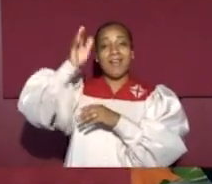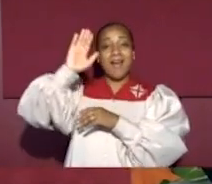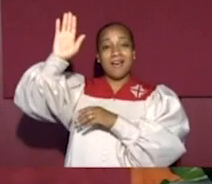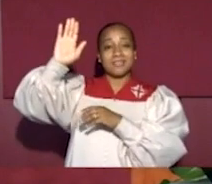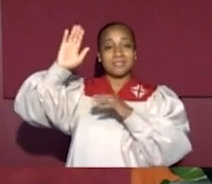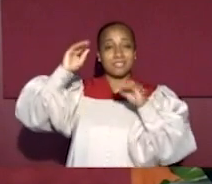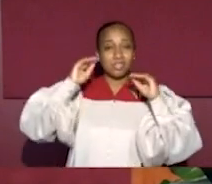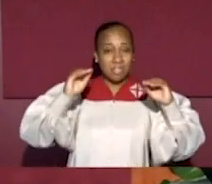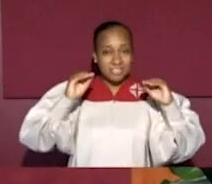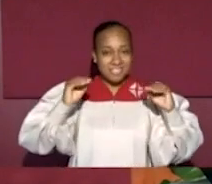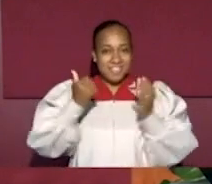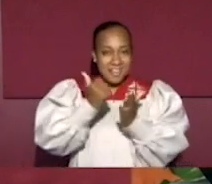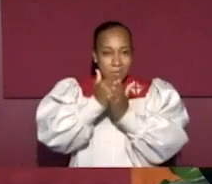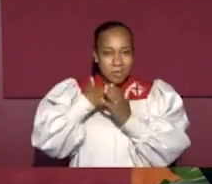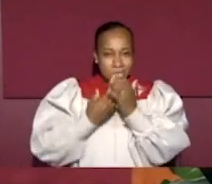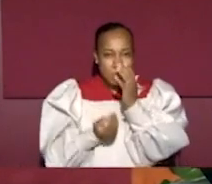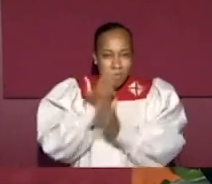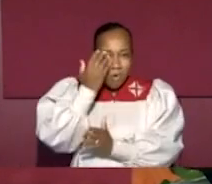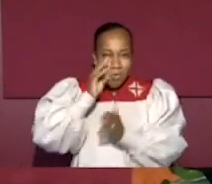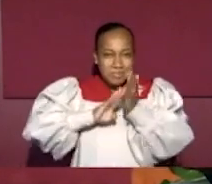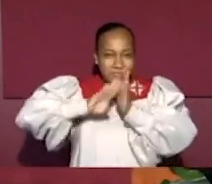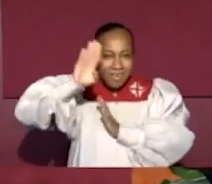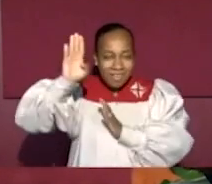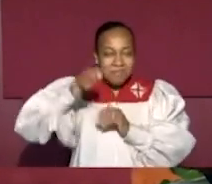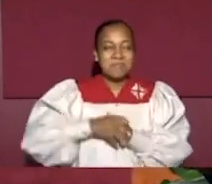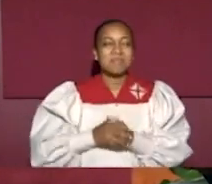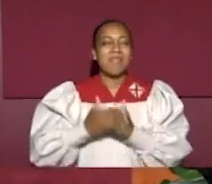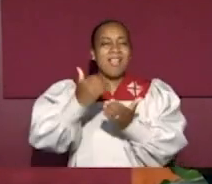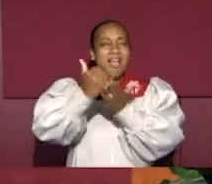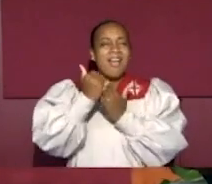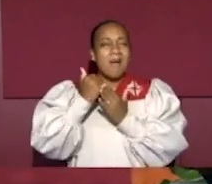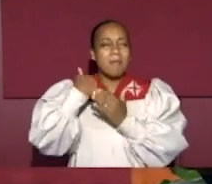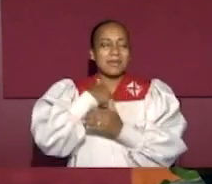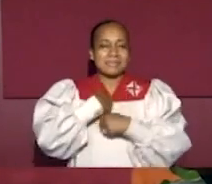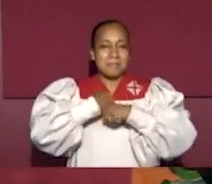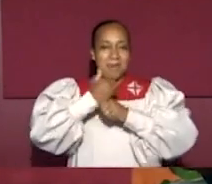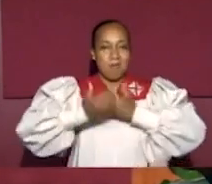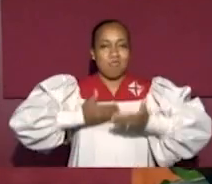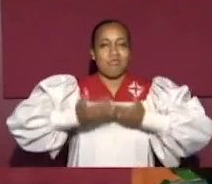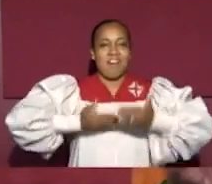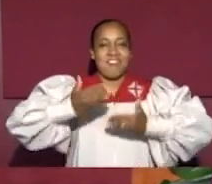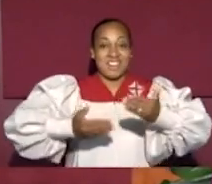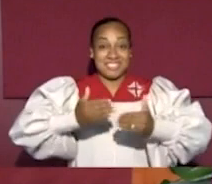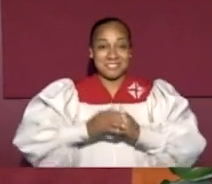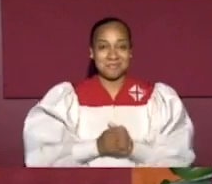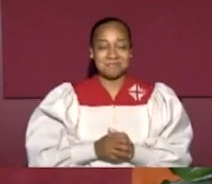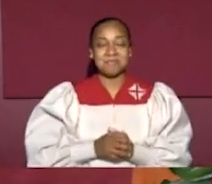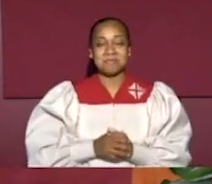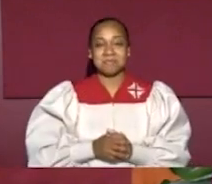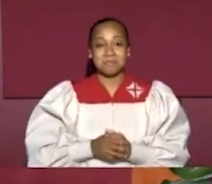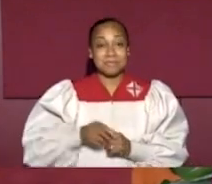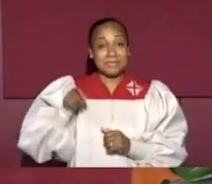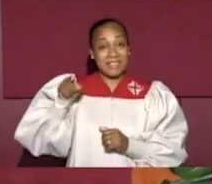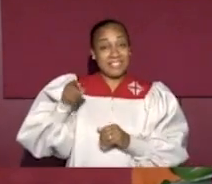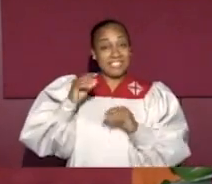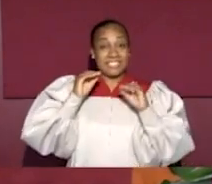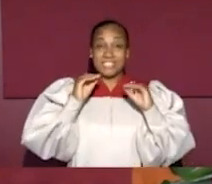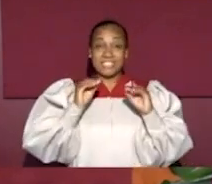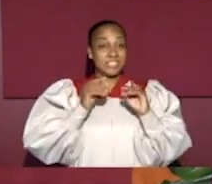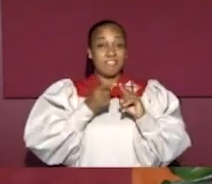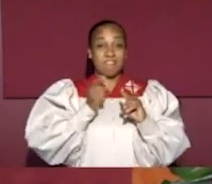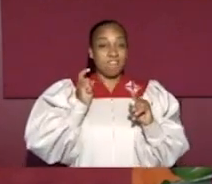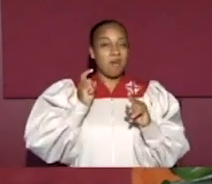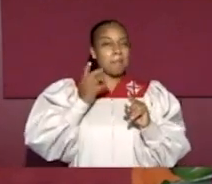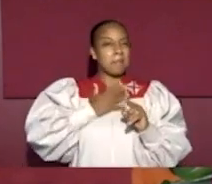to grow and to develop. I want to help us to make progress. I'm taking this teaching out of things that I